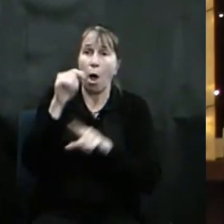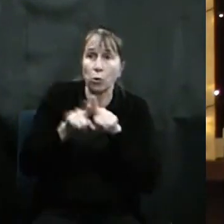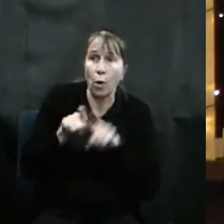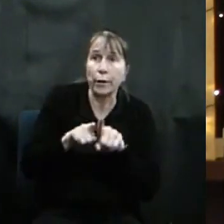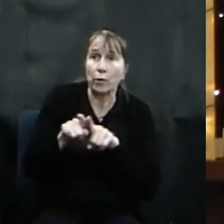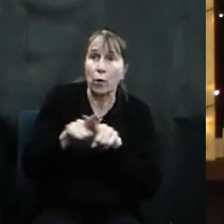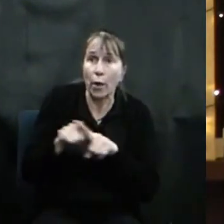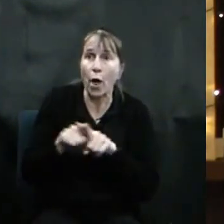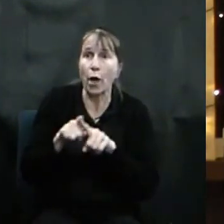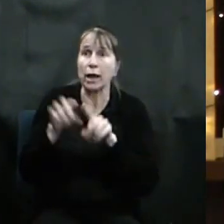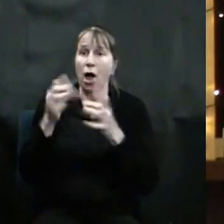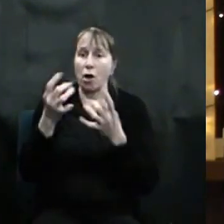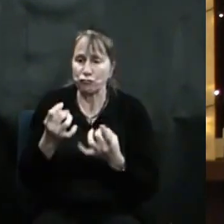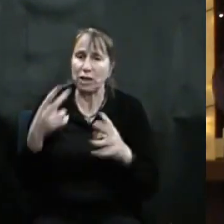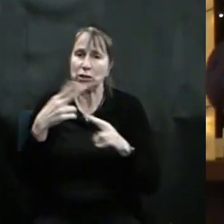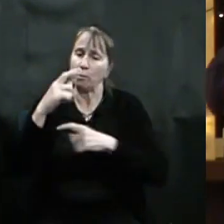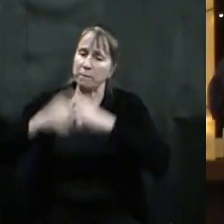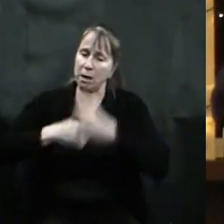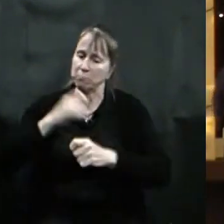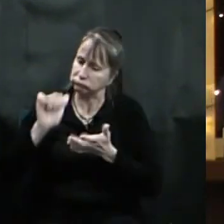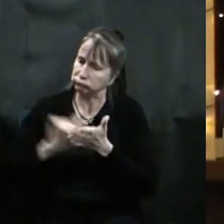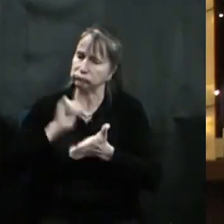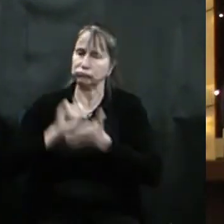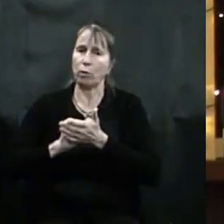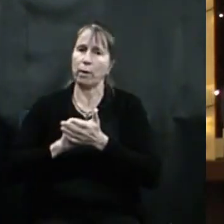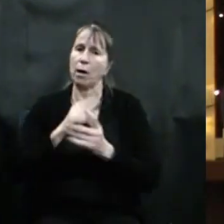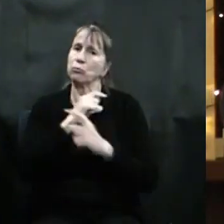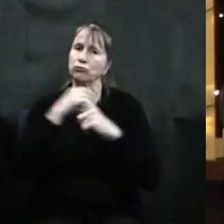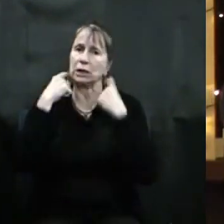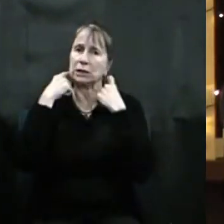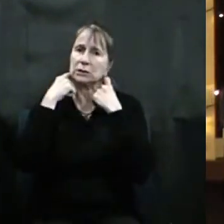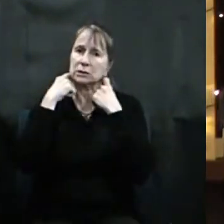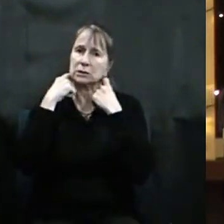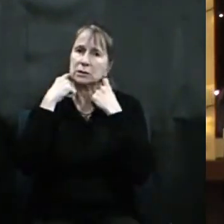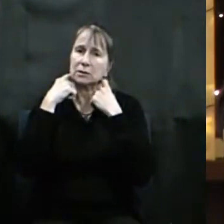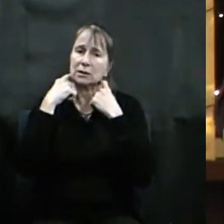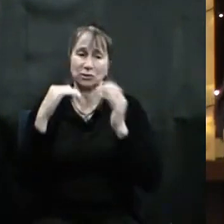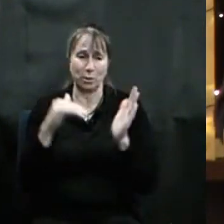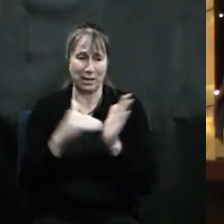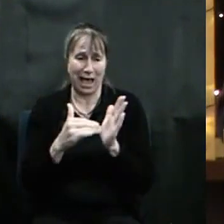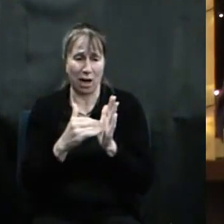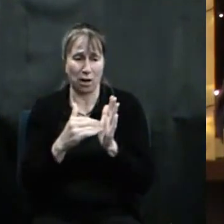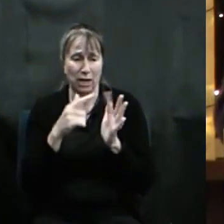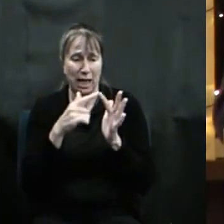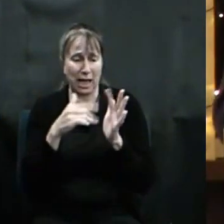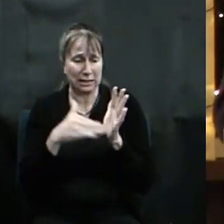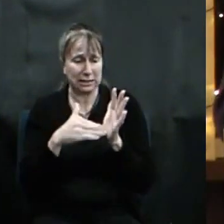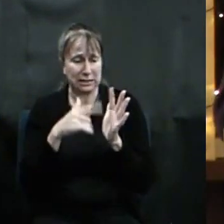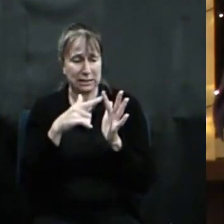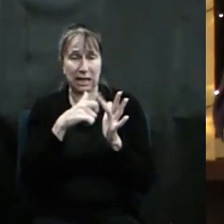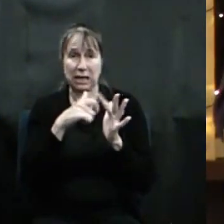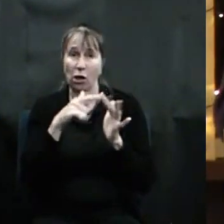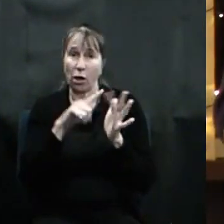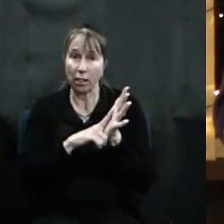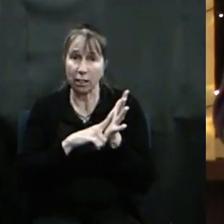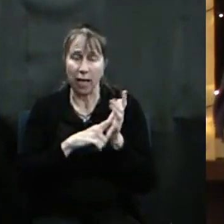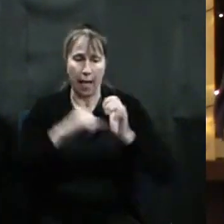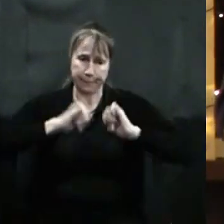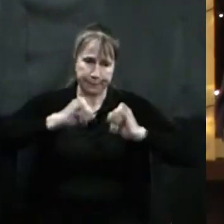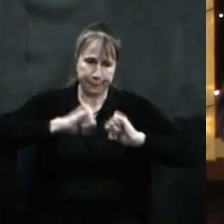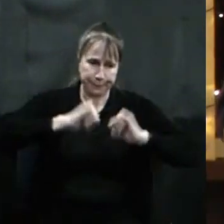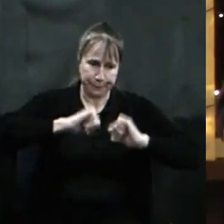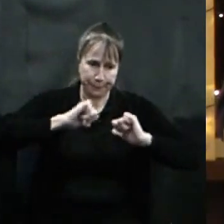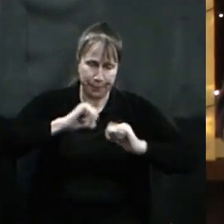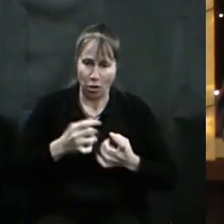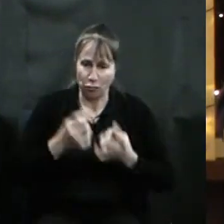who's from a priestly family, having done his theological training at the University of Jerusalem or whatever, finds himself without a job. He's